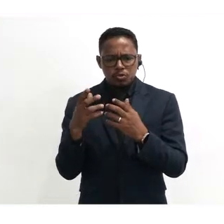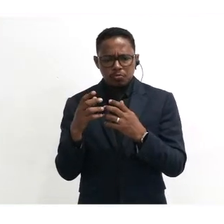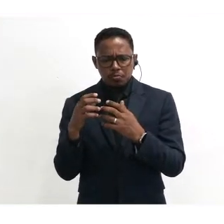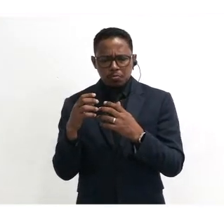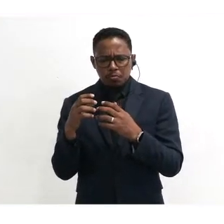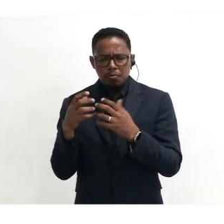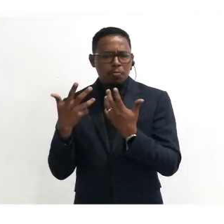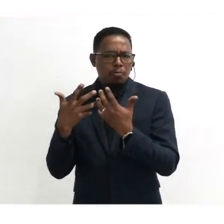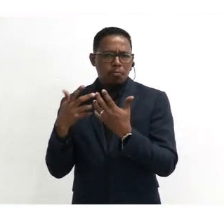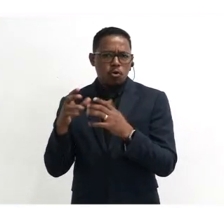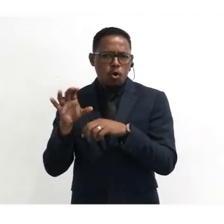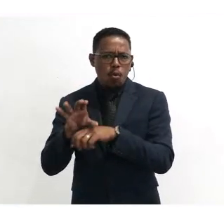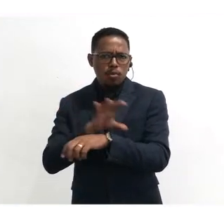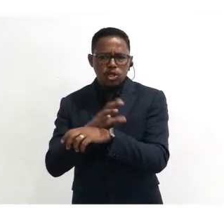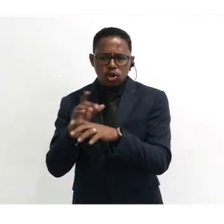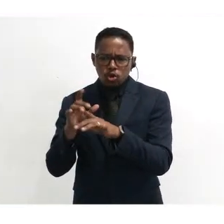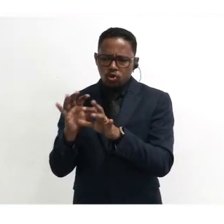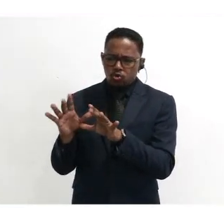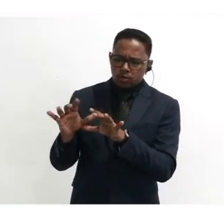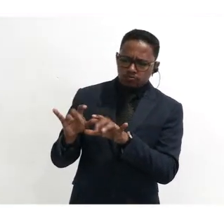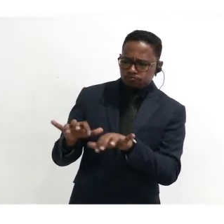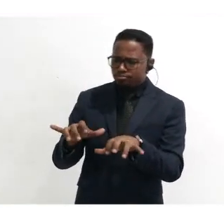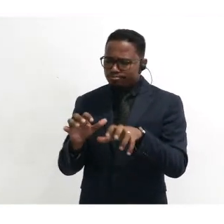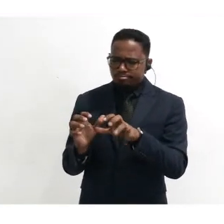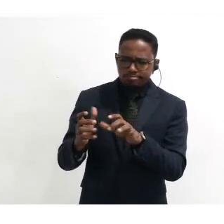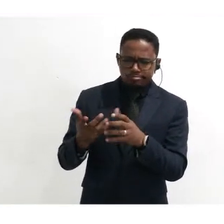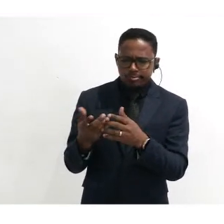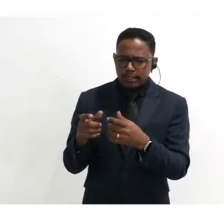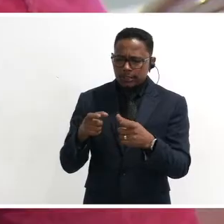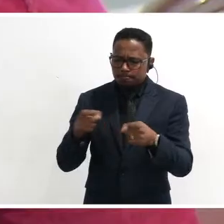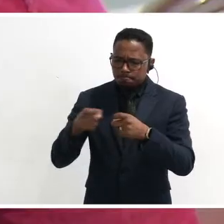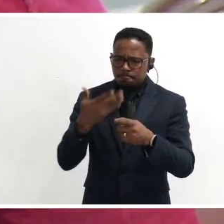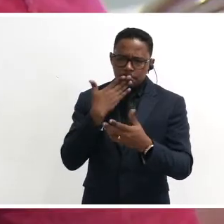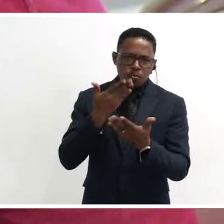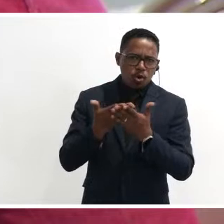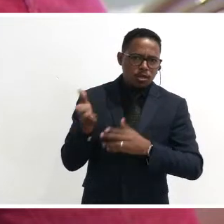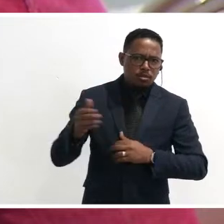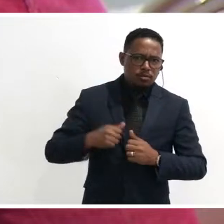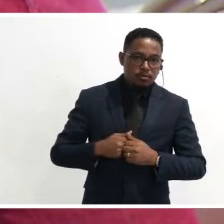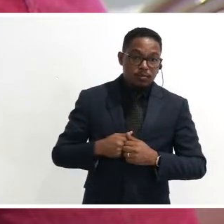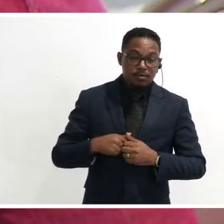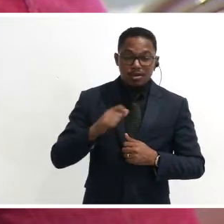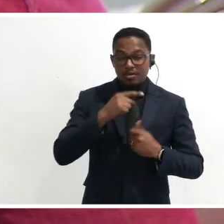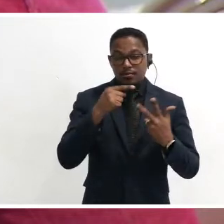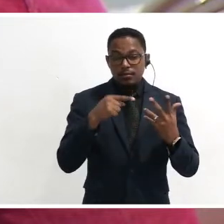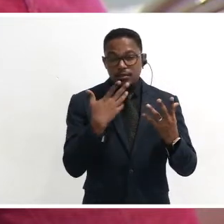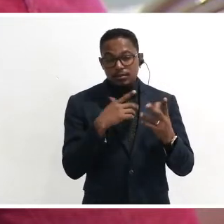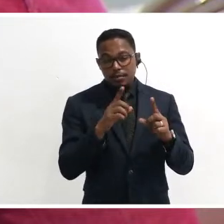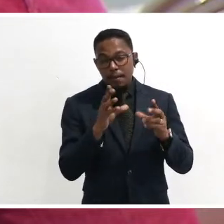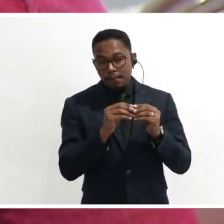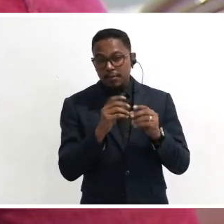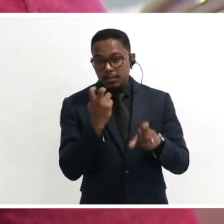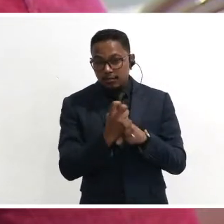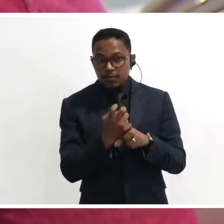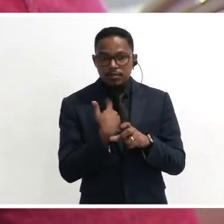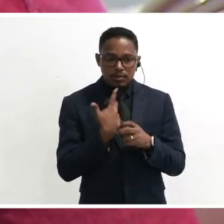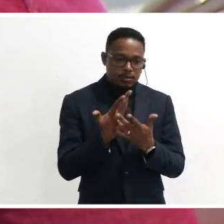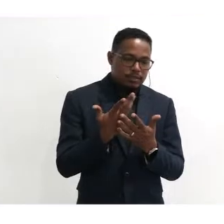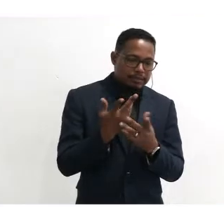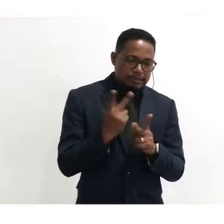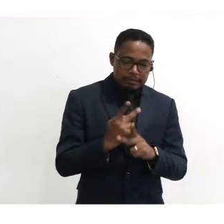look at. And the other thing that's maybe harder to quantify is I think the industry is a little